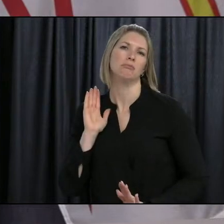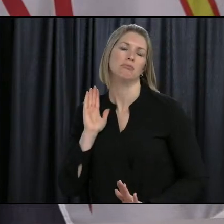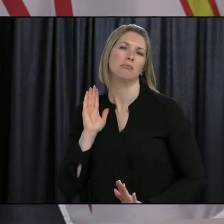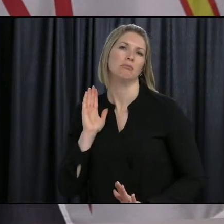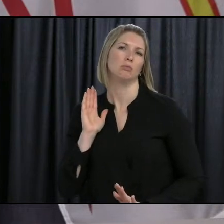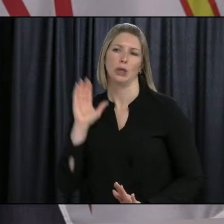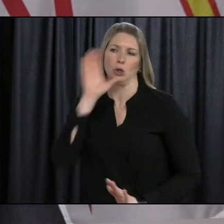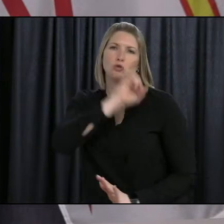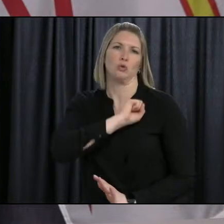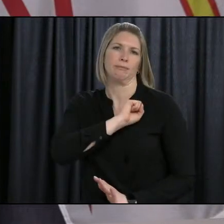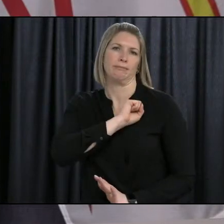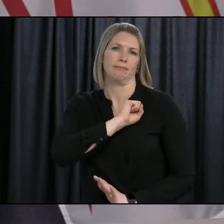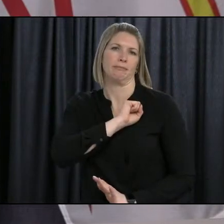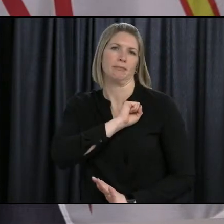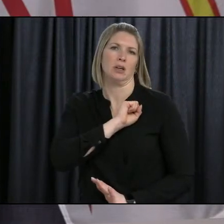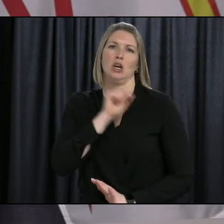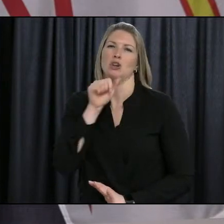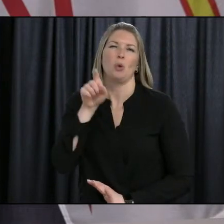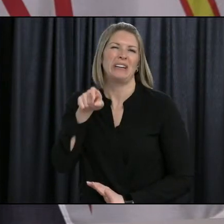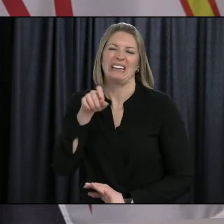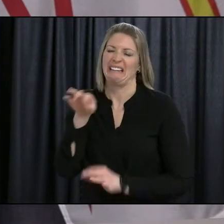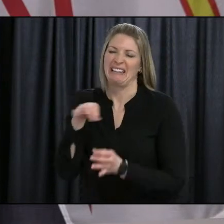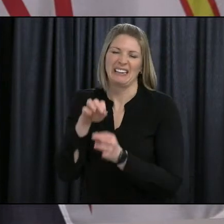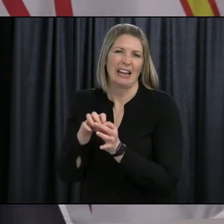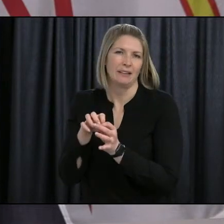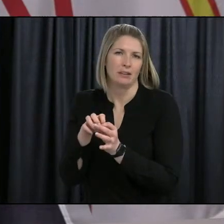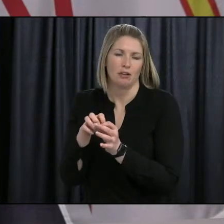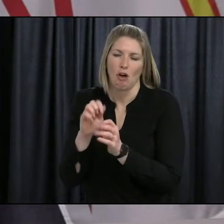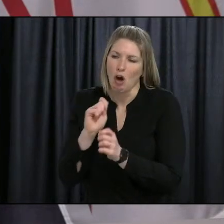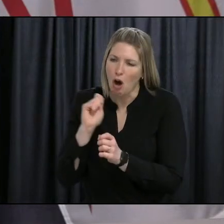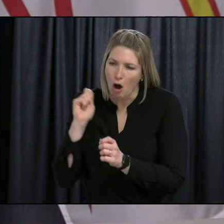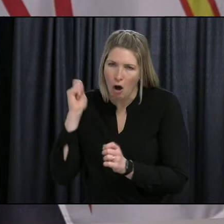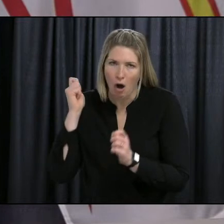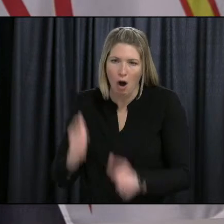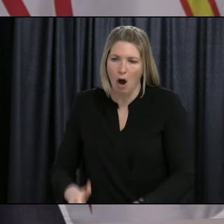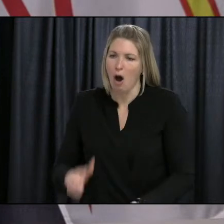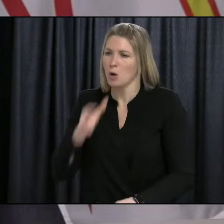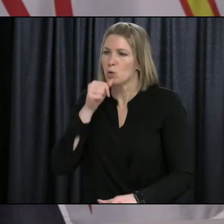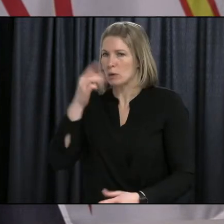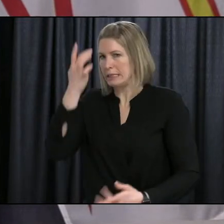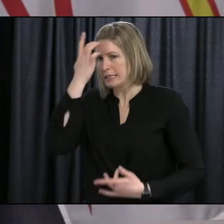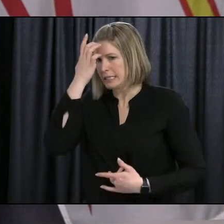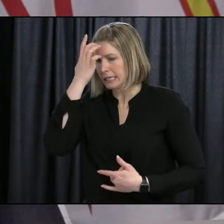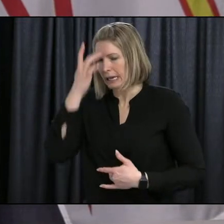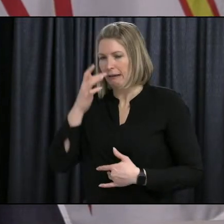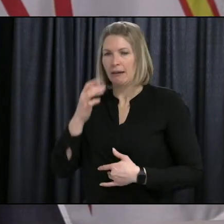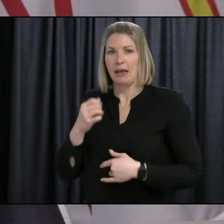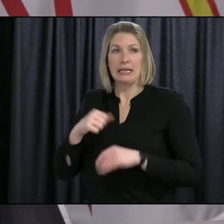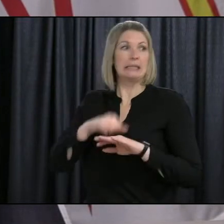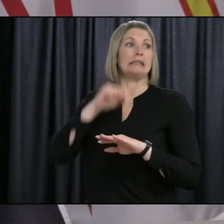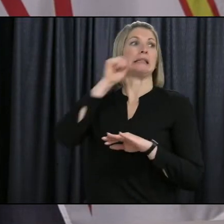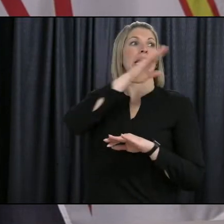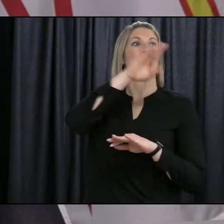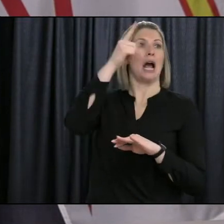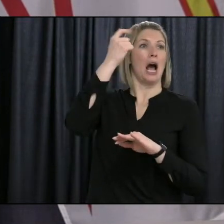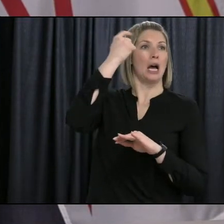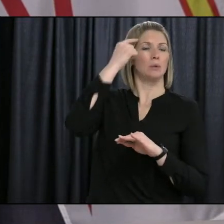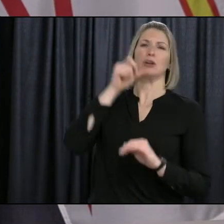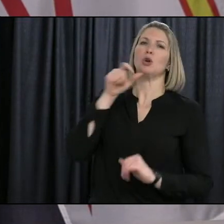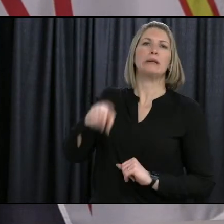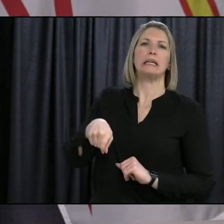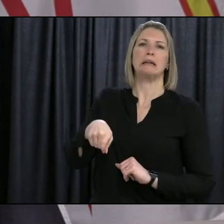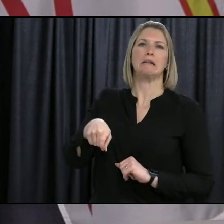on. So we don't need to test every sample that comes through that tests positive. We do still have